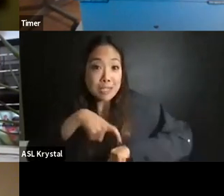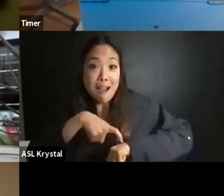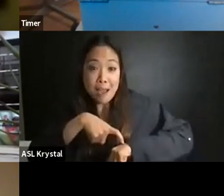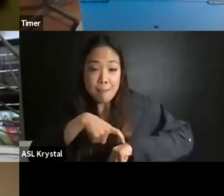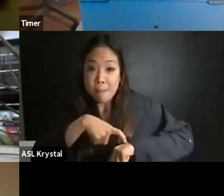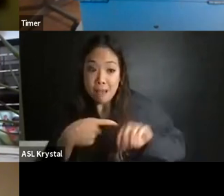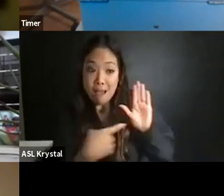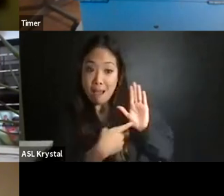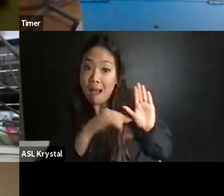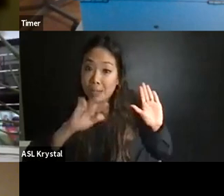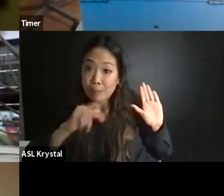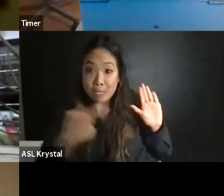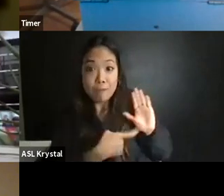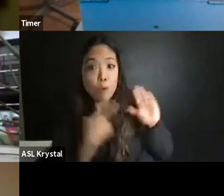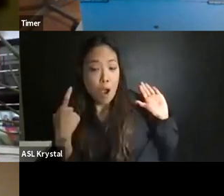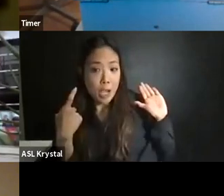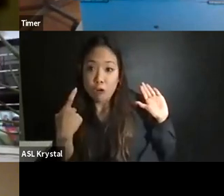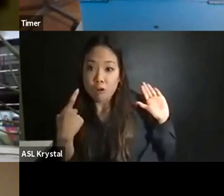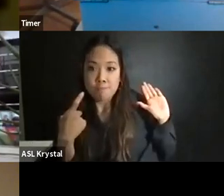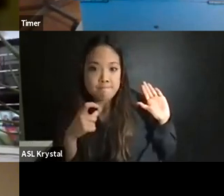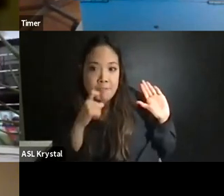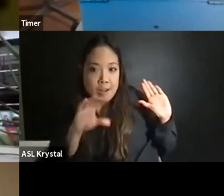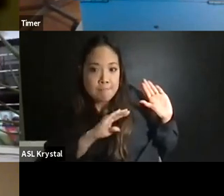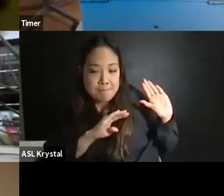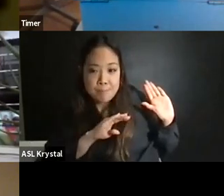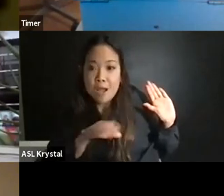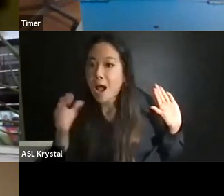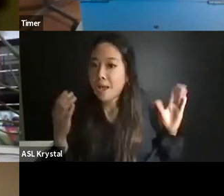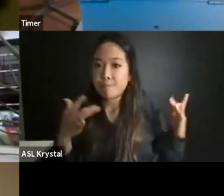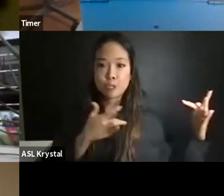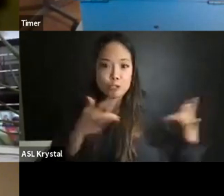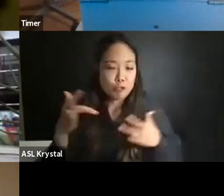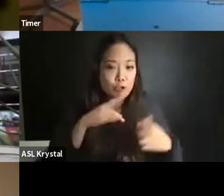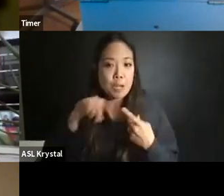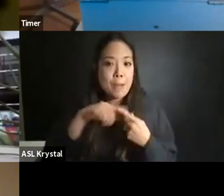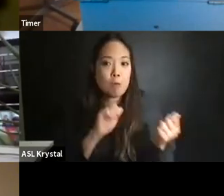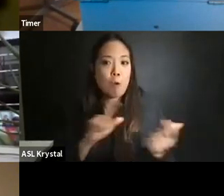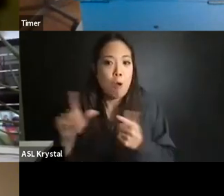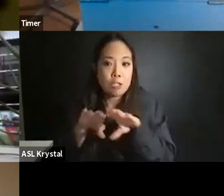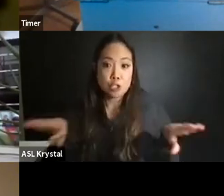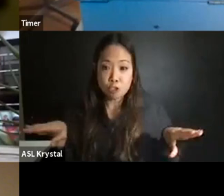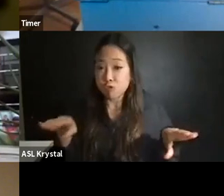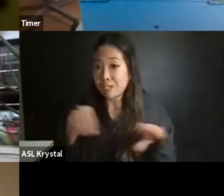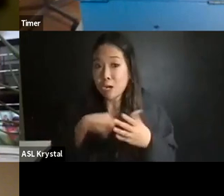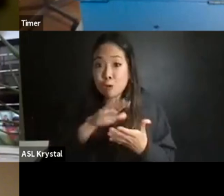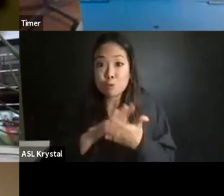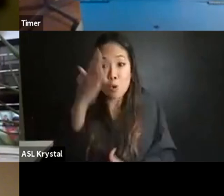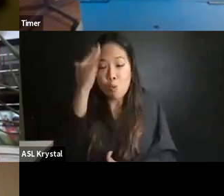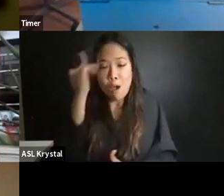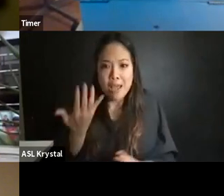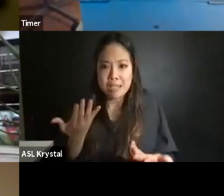concerned for all children in our school impacted by the district's abrupt staffing changes